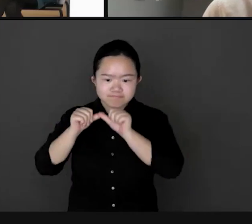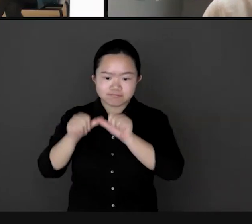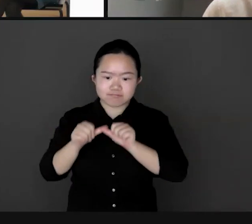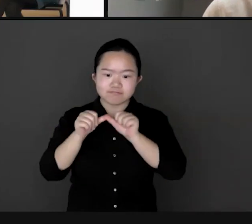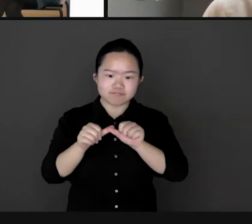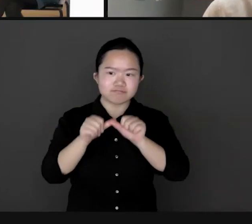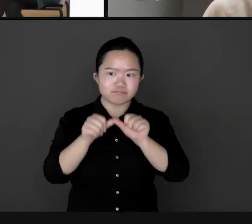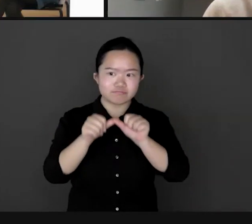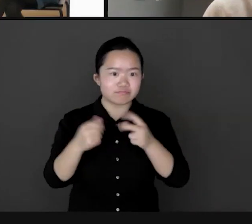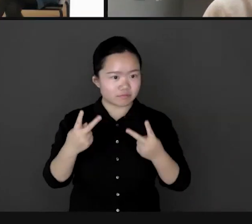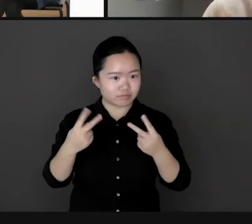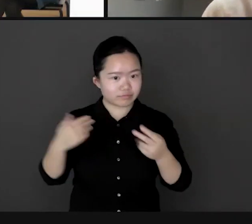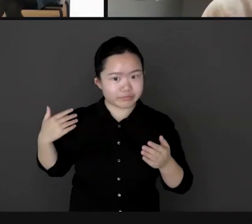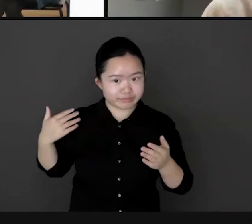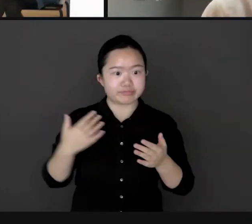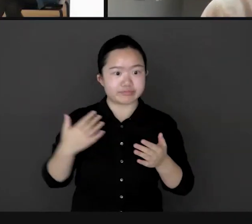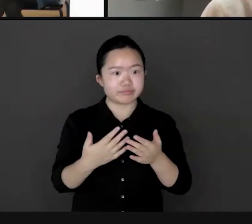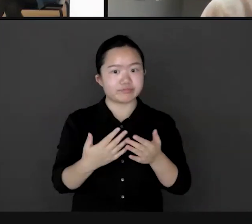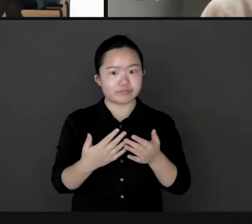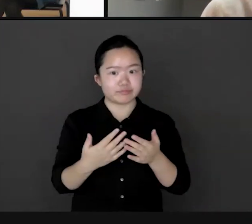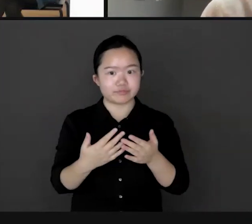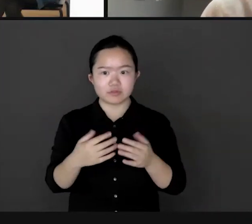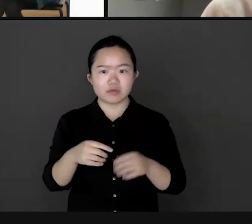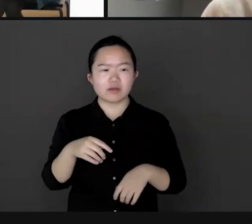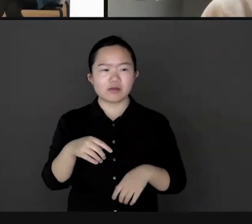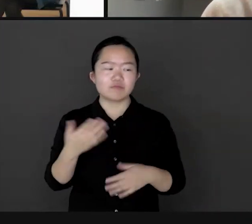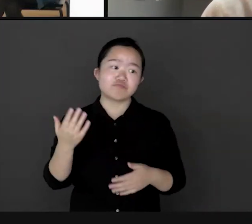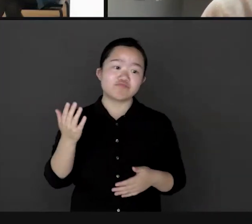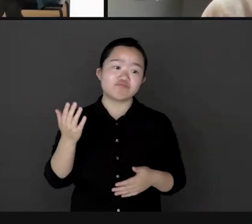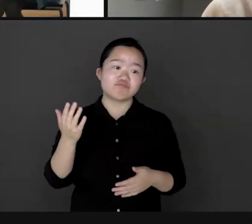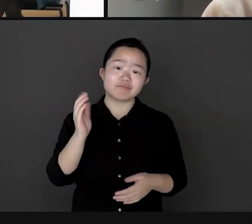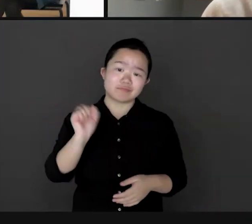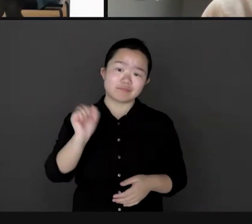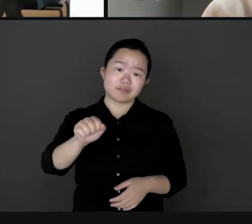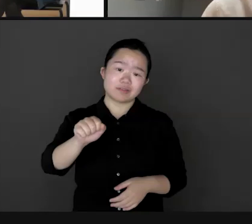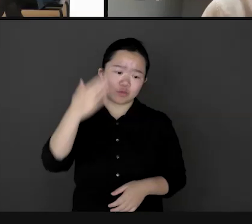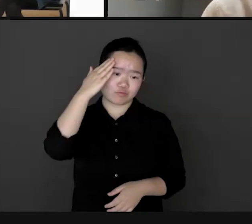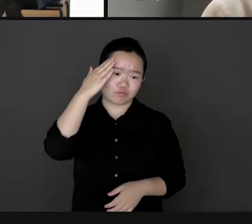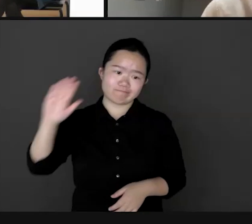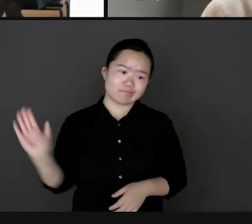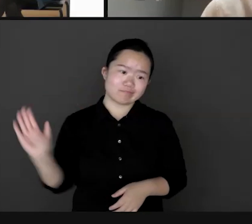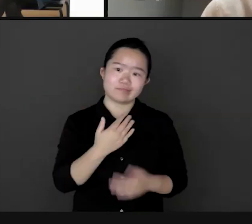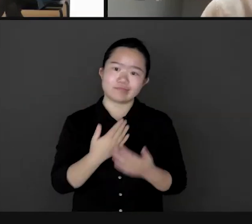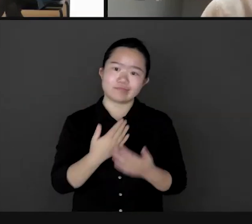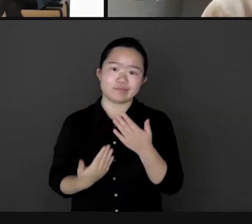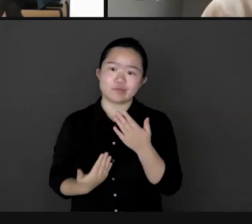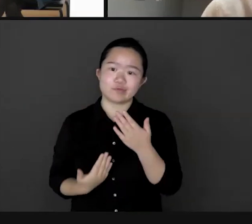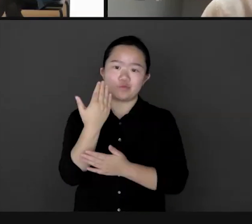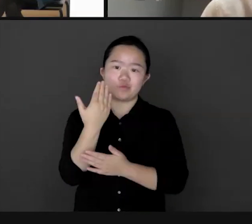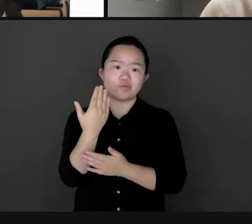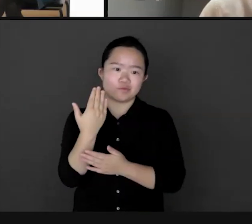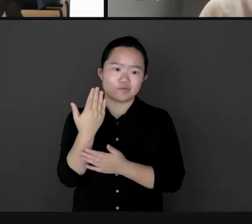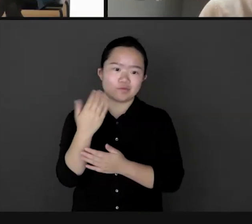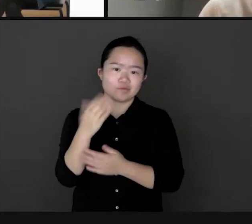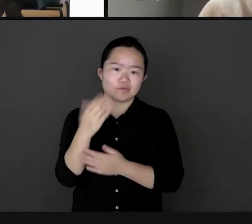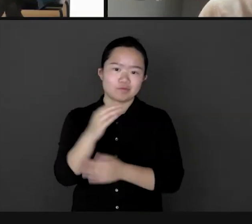of course, it's all new and the new commission is not in place yet. They've been proposed. We had been very happy the last time around that there was a